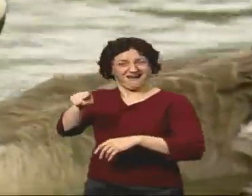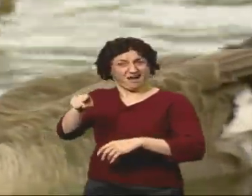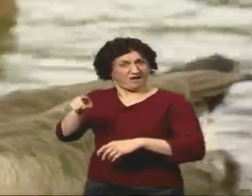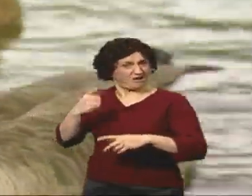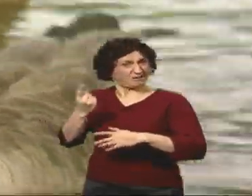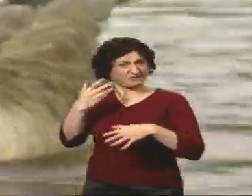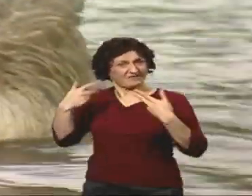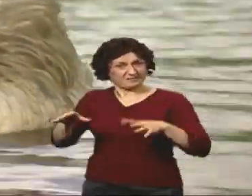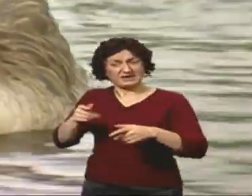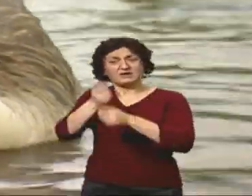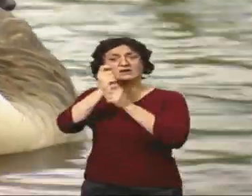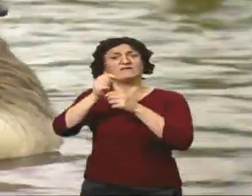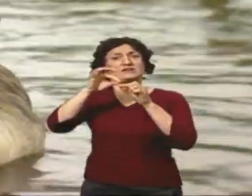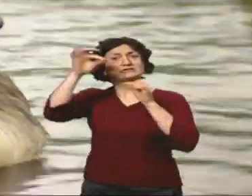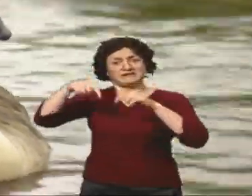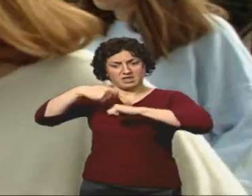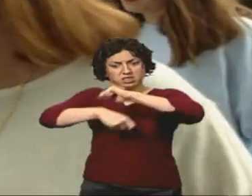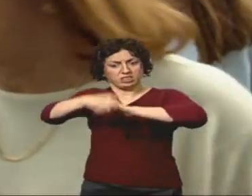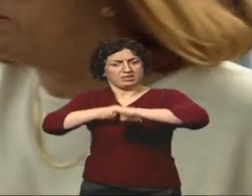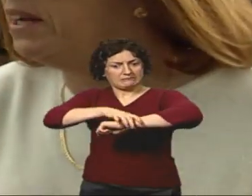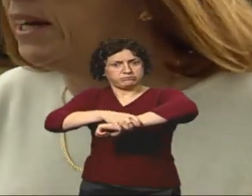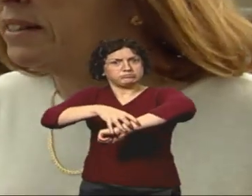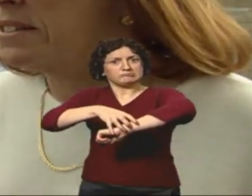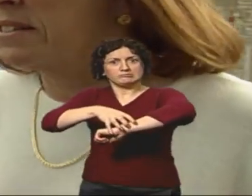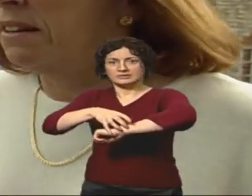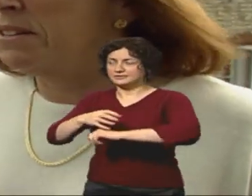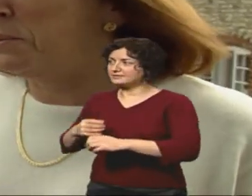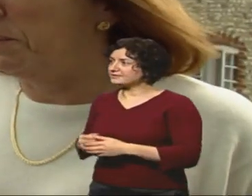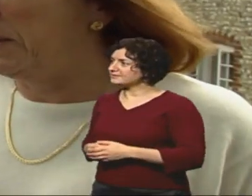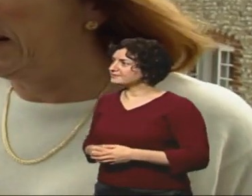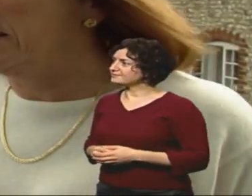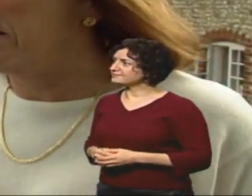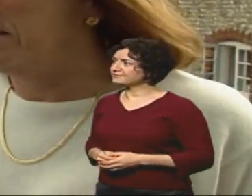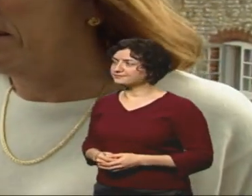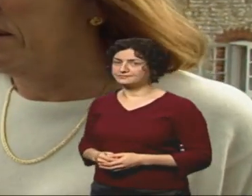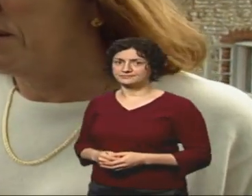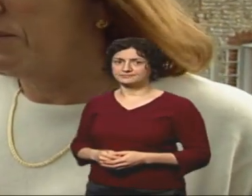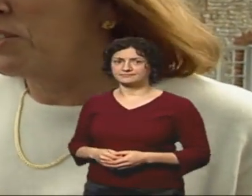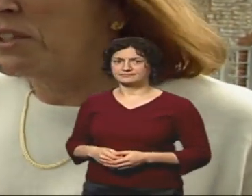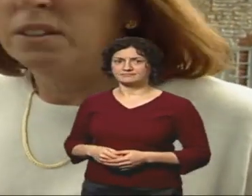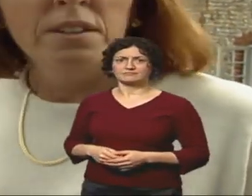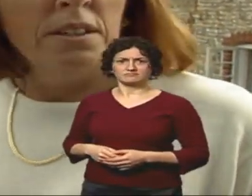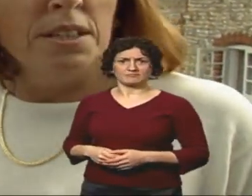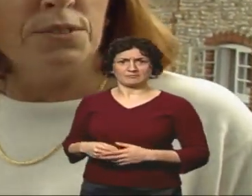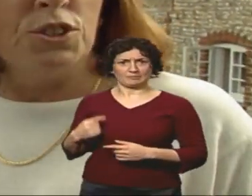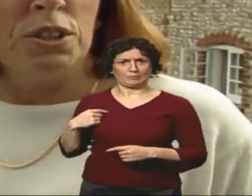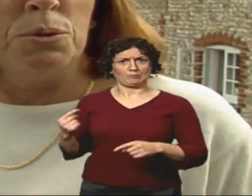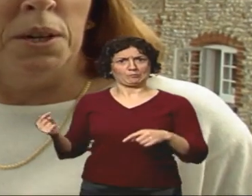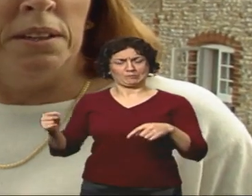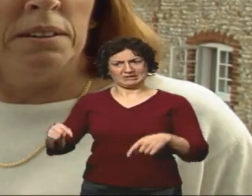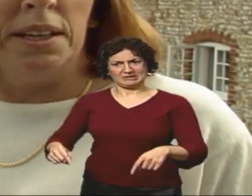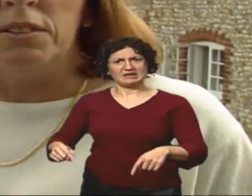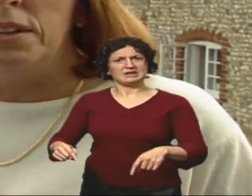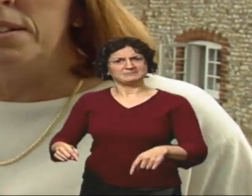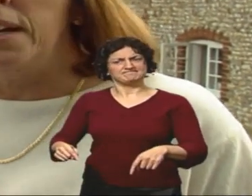been a victim of discarded fishing line. About 3 weeks ago he's been on the lake since the last one we had. It's fishing